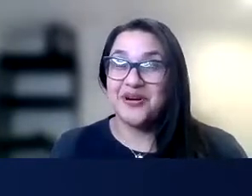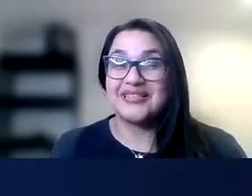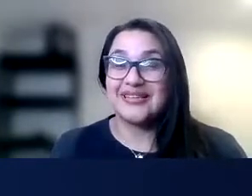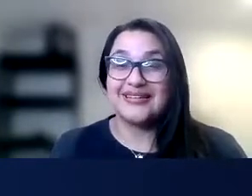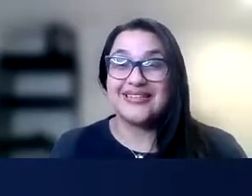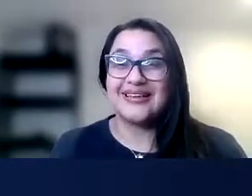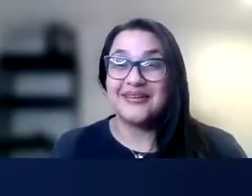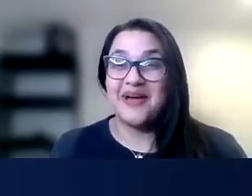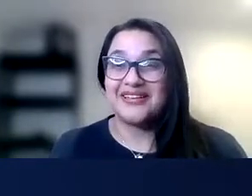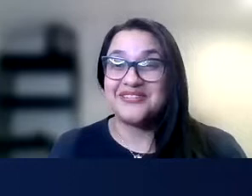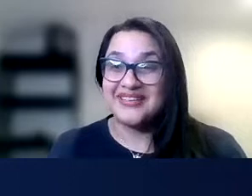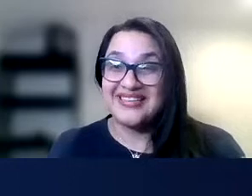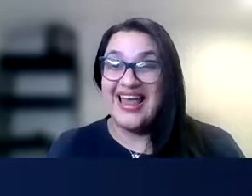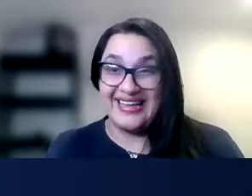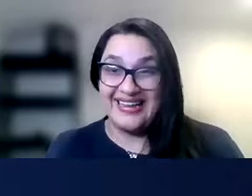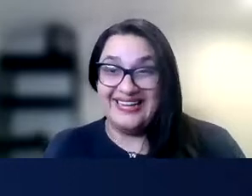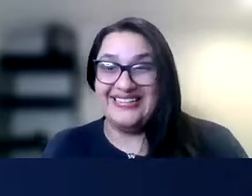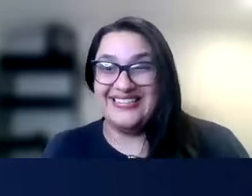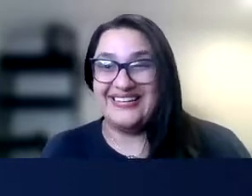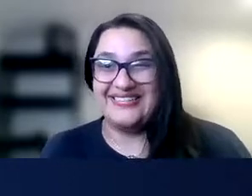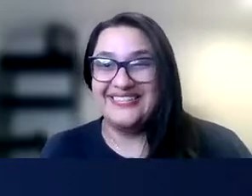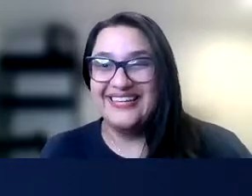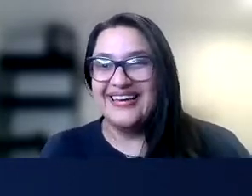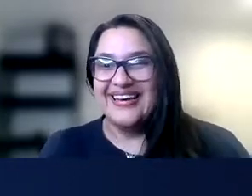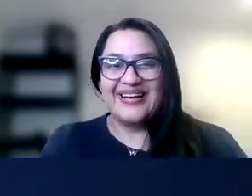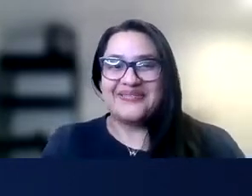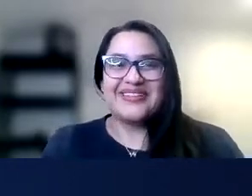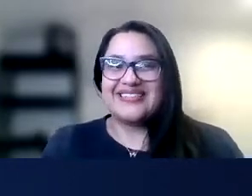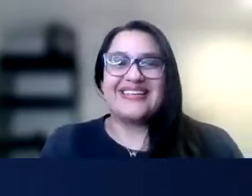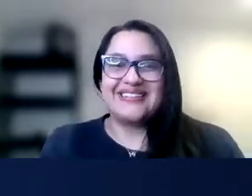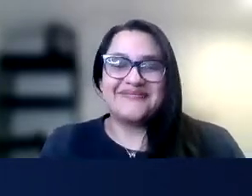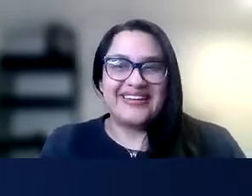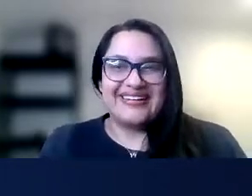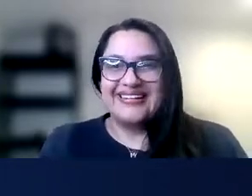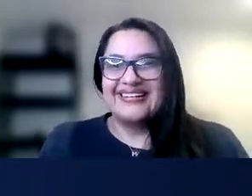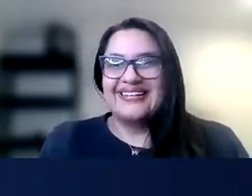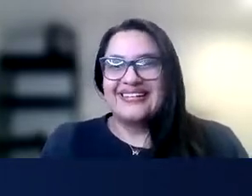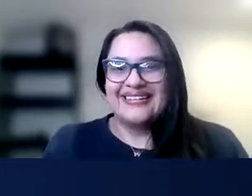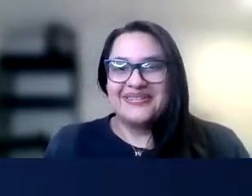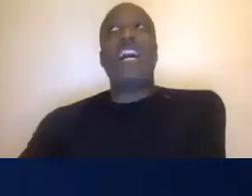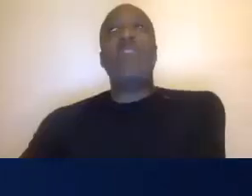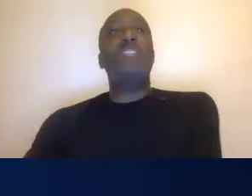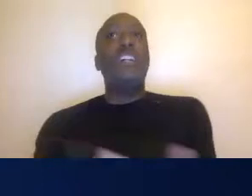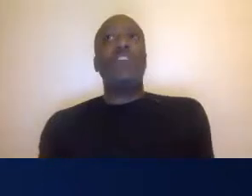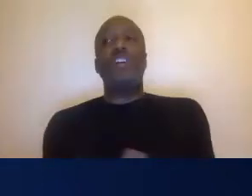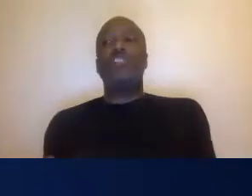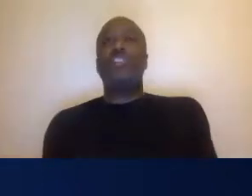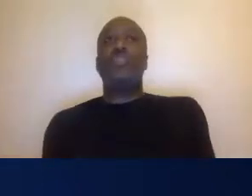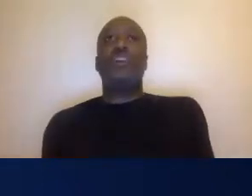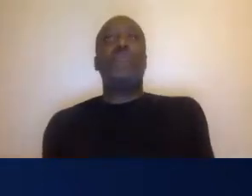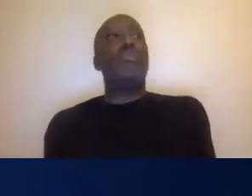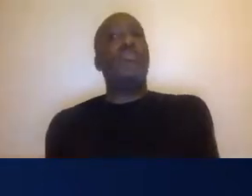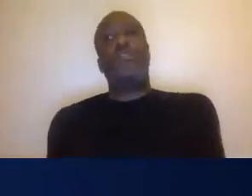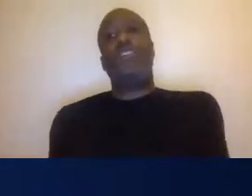the party as a delegate back in 2009, so I'm really excited to be here. I have to say, I was a delegate once